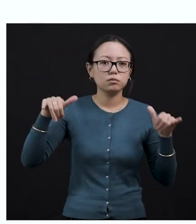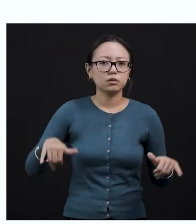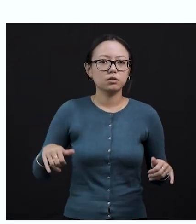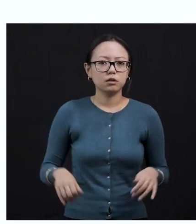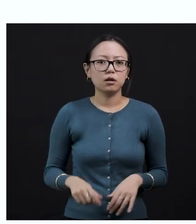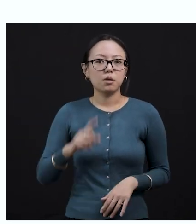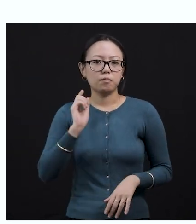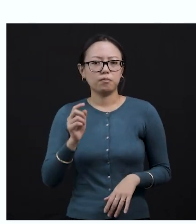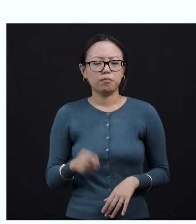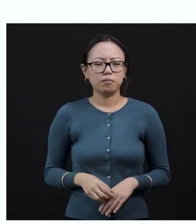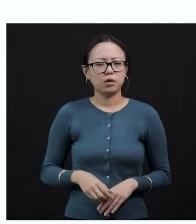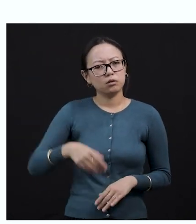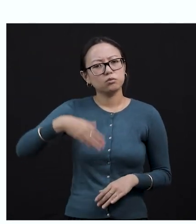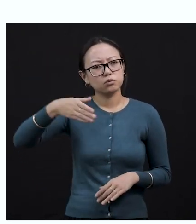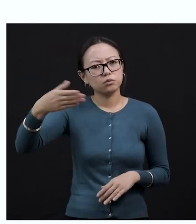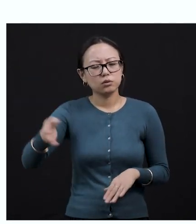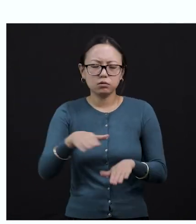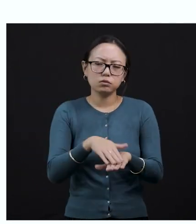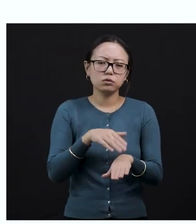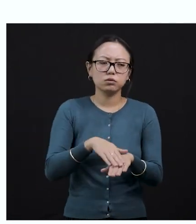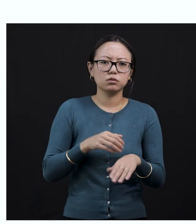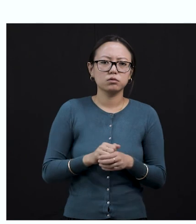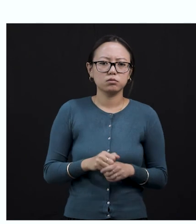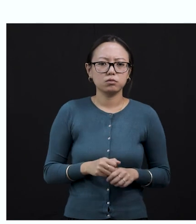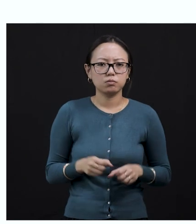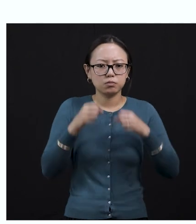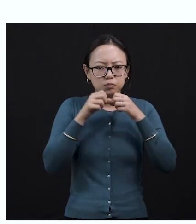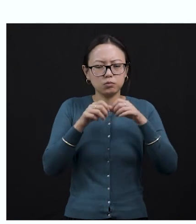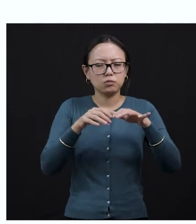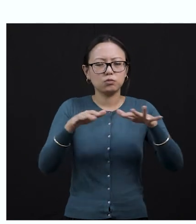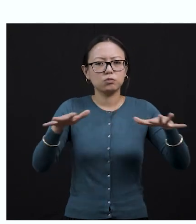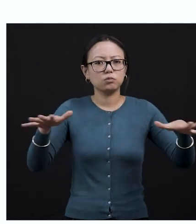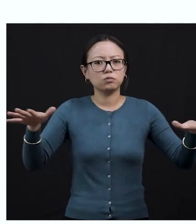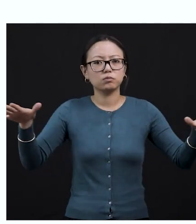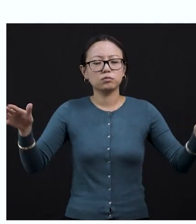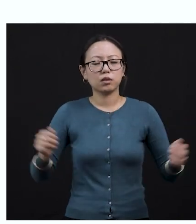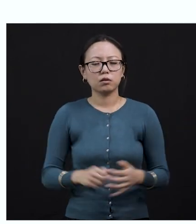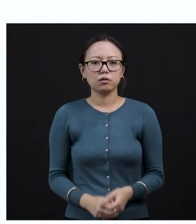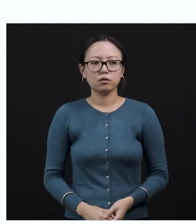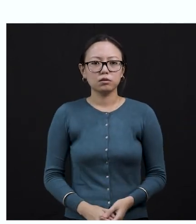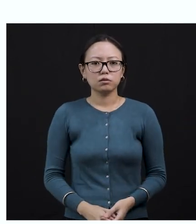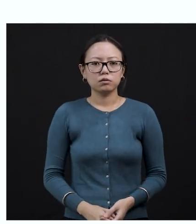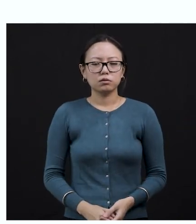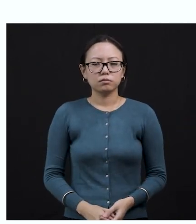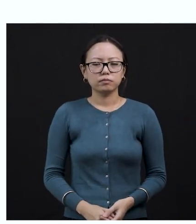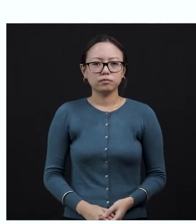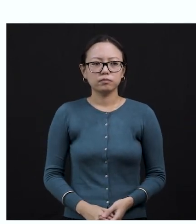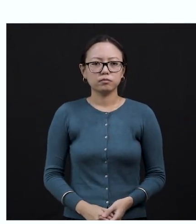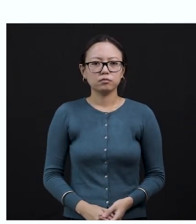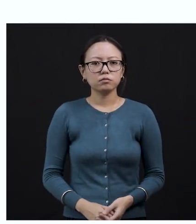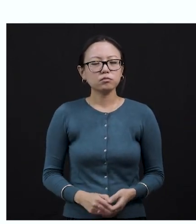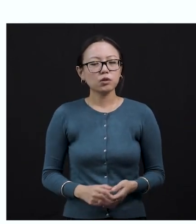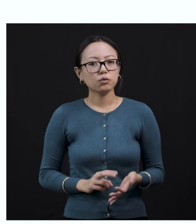advanced skills, they were able to conquer. That means they were able to capture many parts of India, and